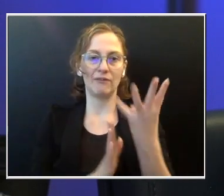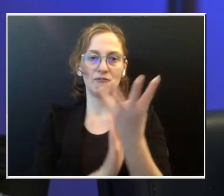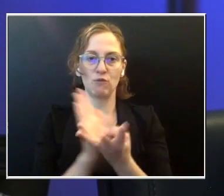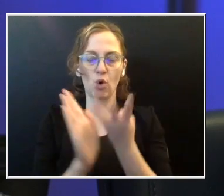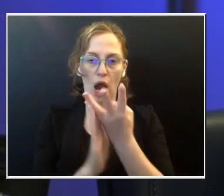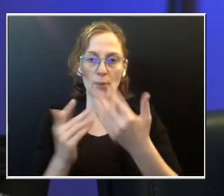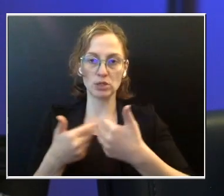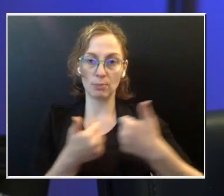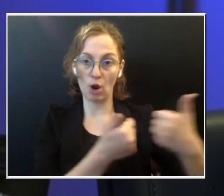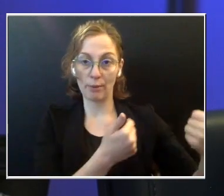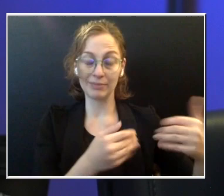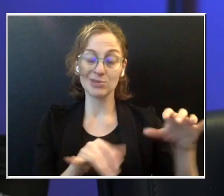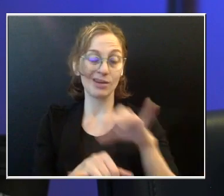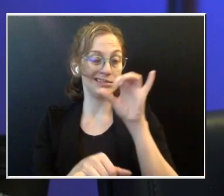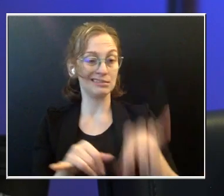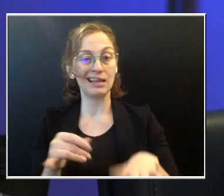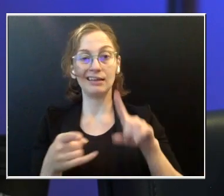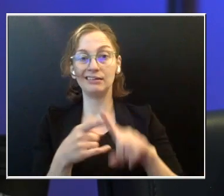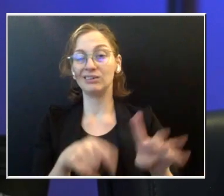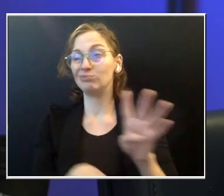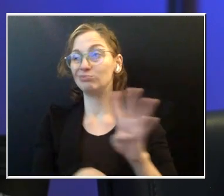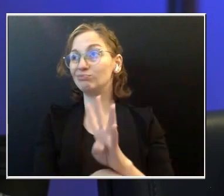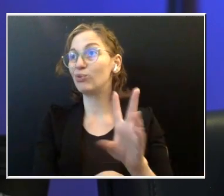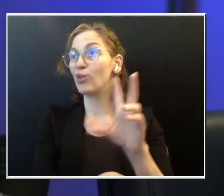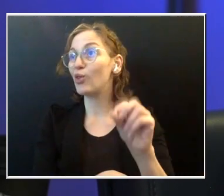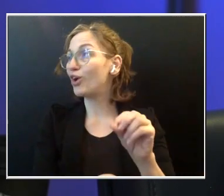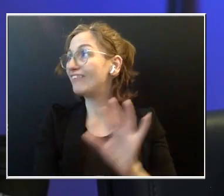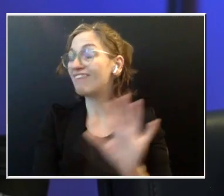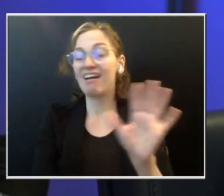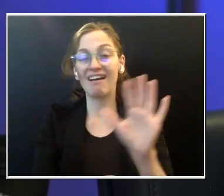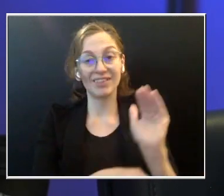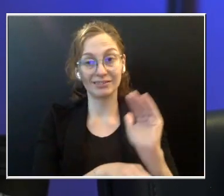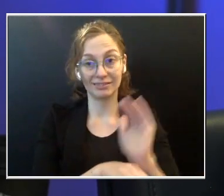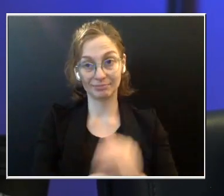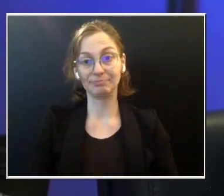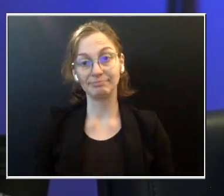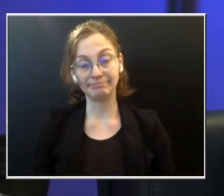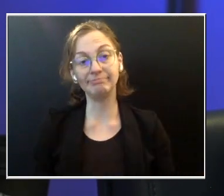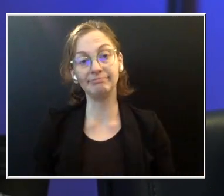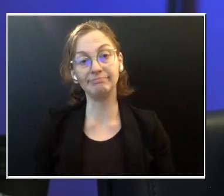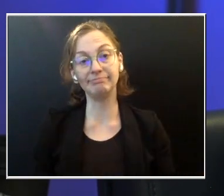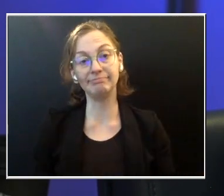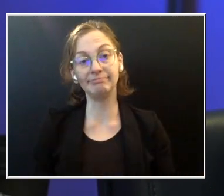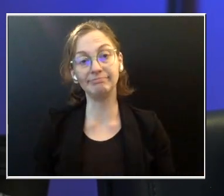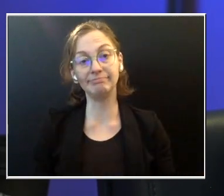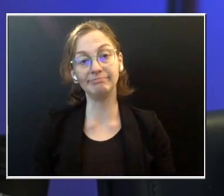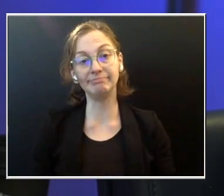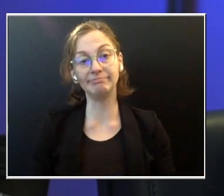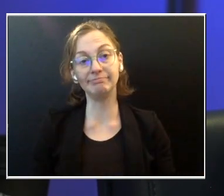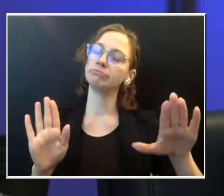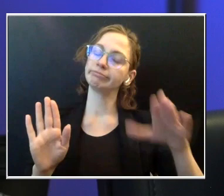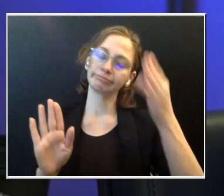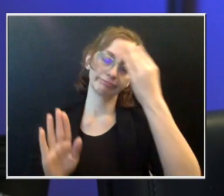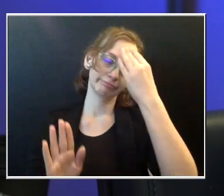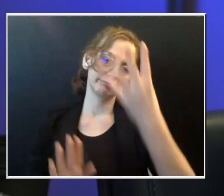evening. And I will say the clinic was amazing. They set